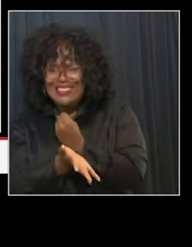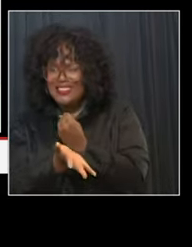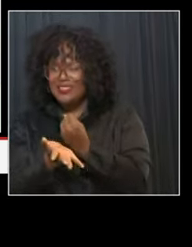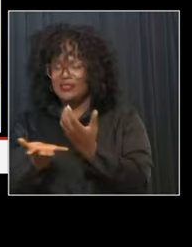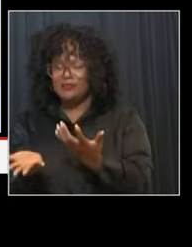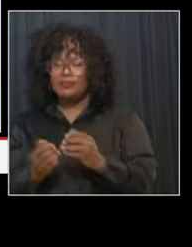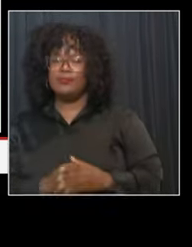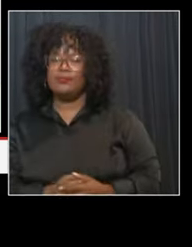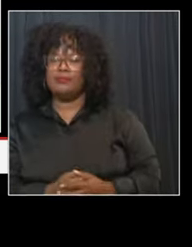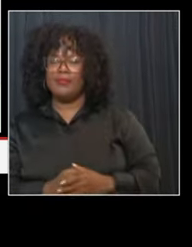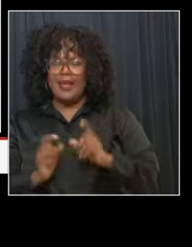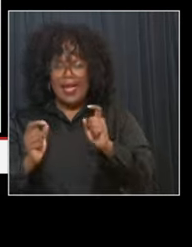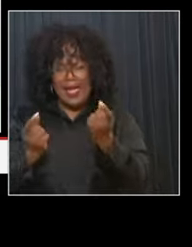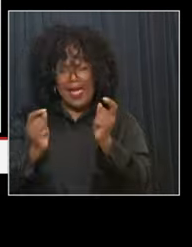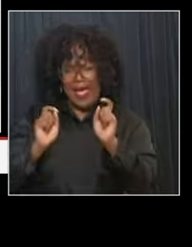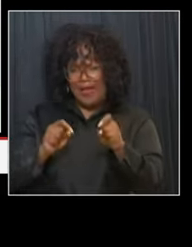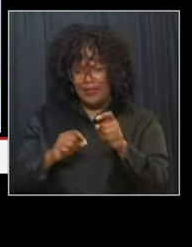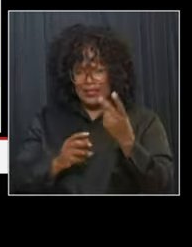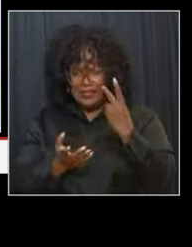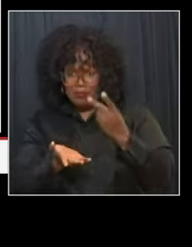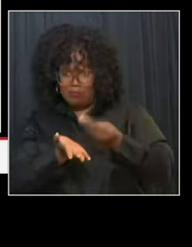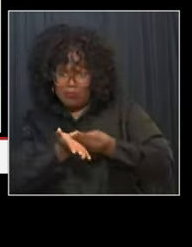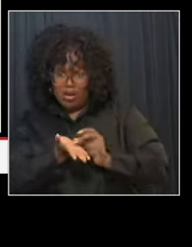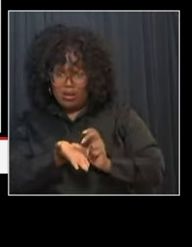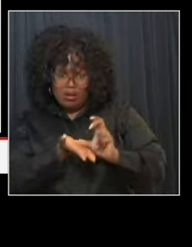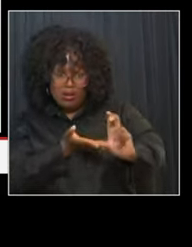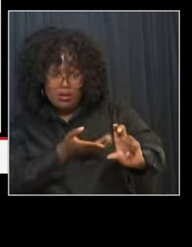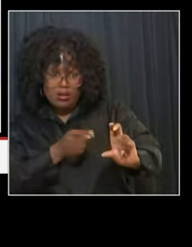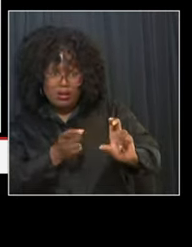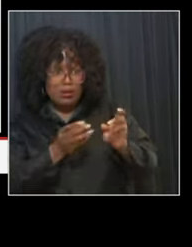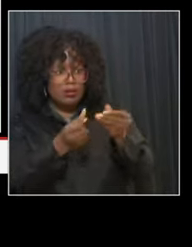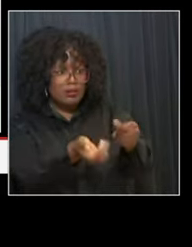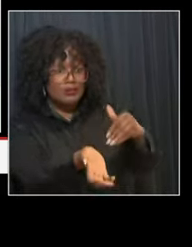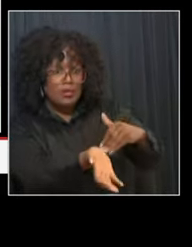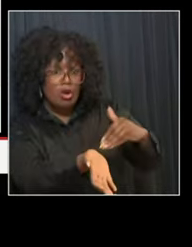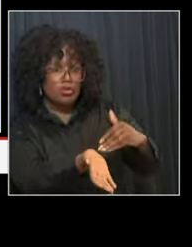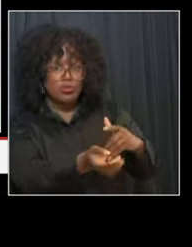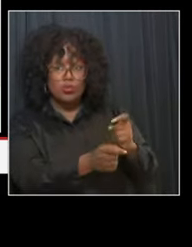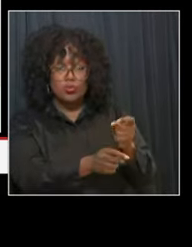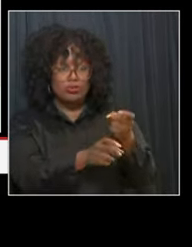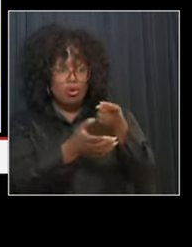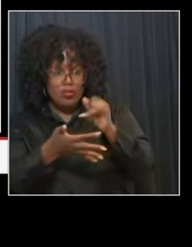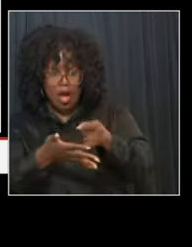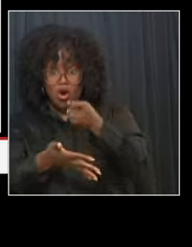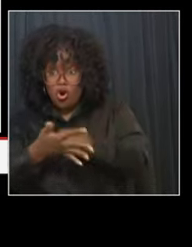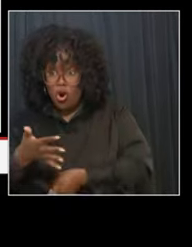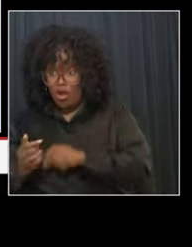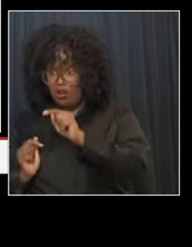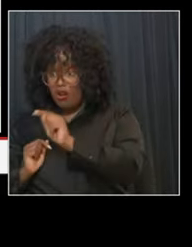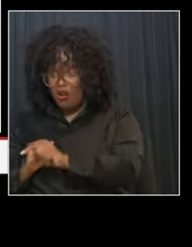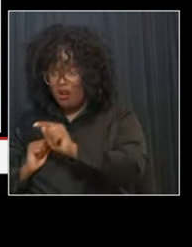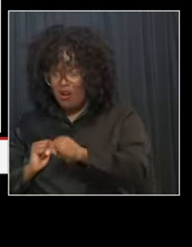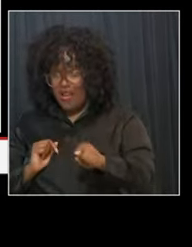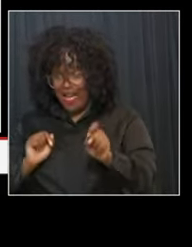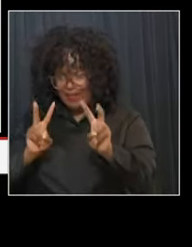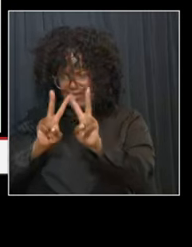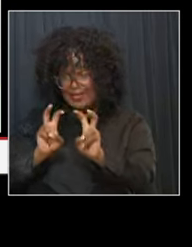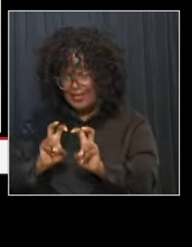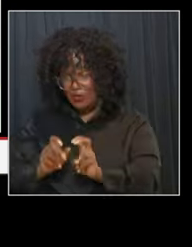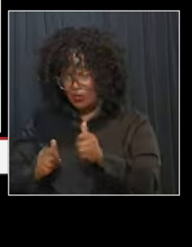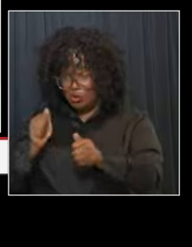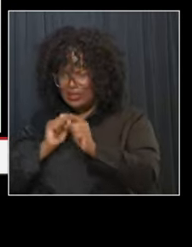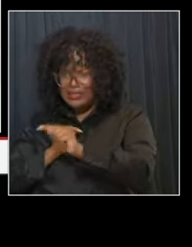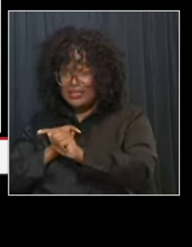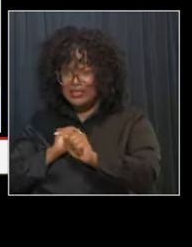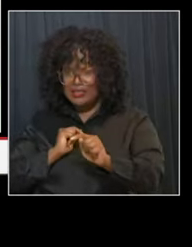When you have such cost inflation, the most pragmatic way to control costs in an entitlement program is to slow spending by reducing the